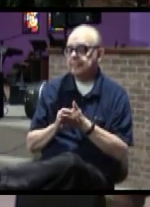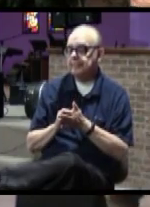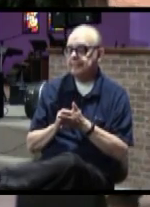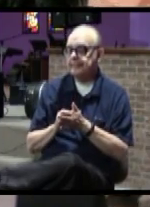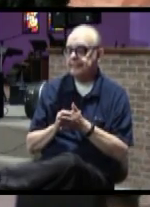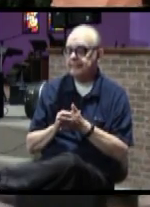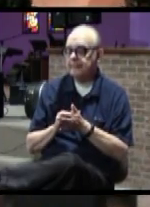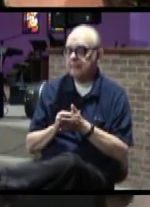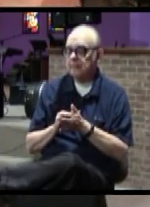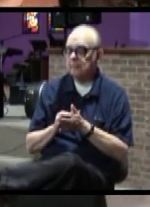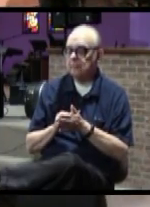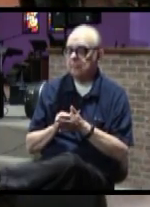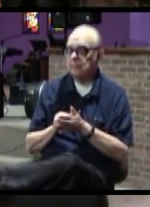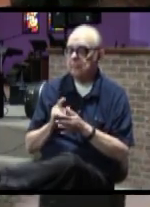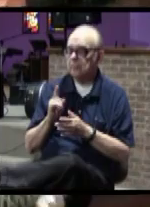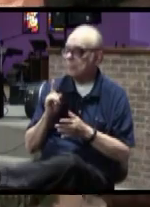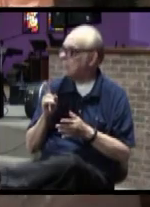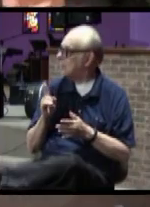And